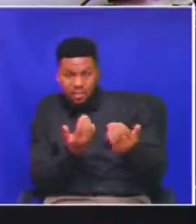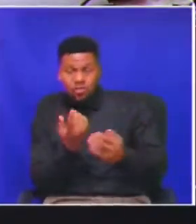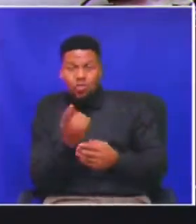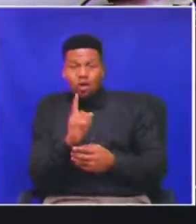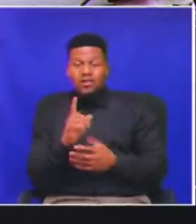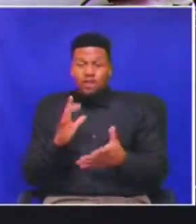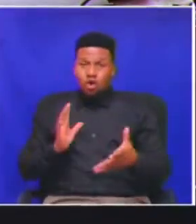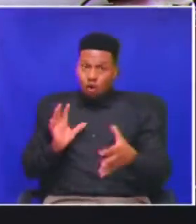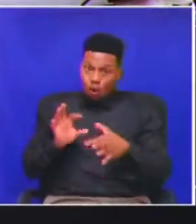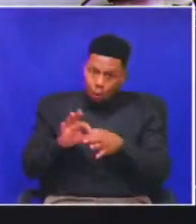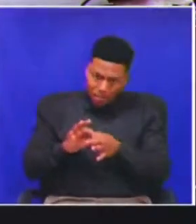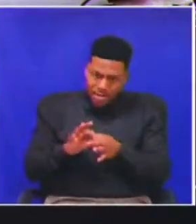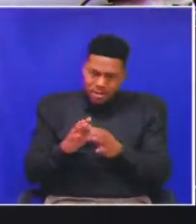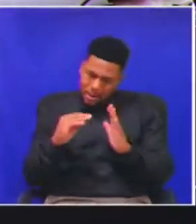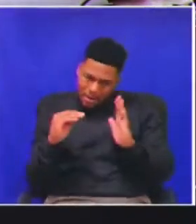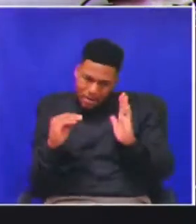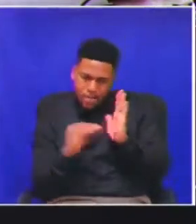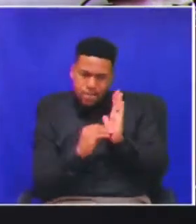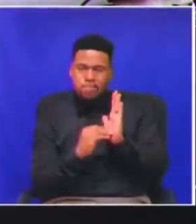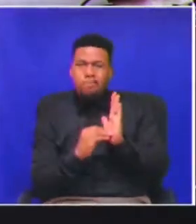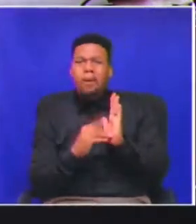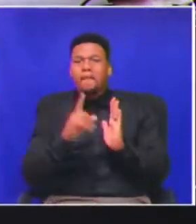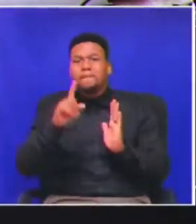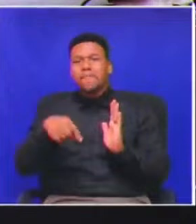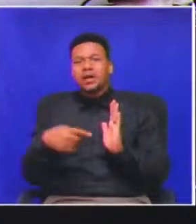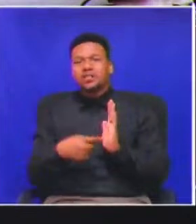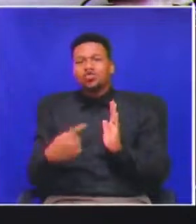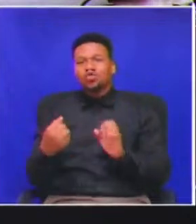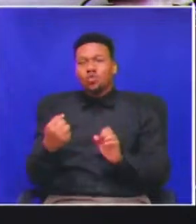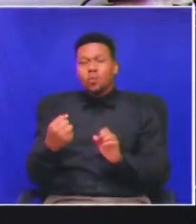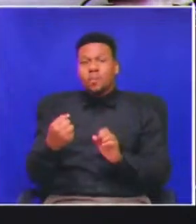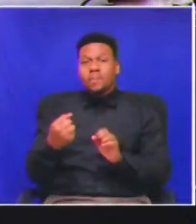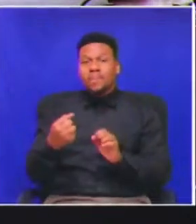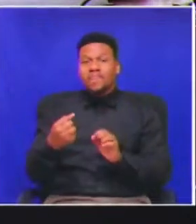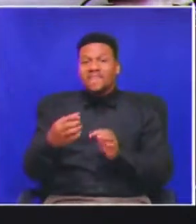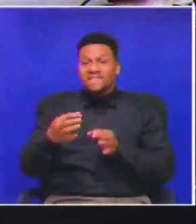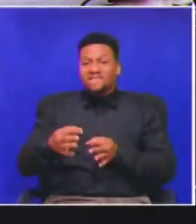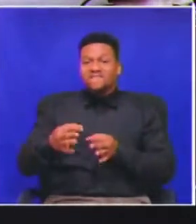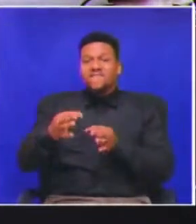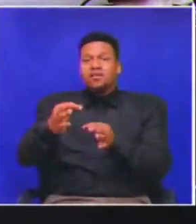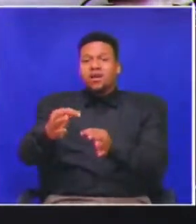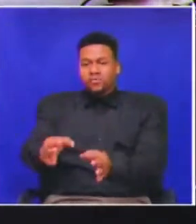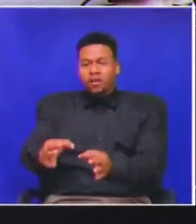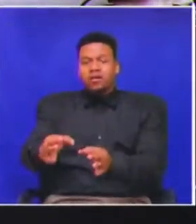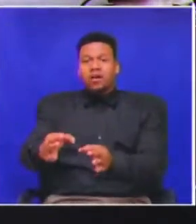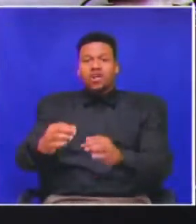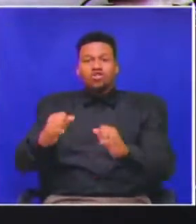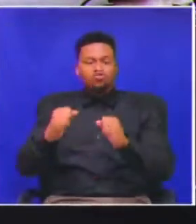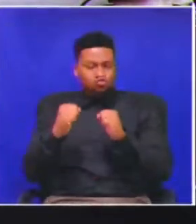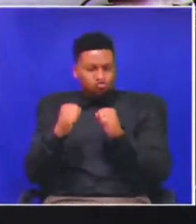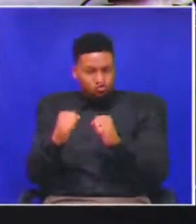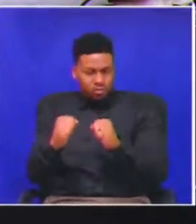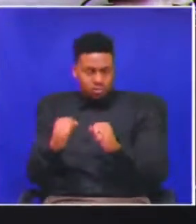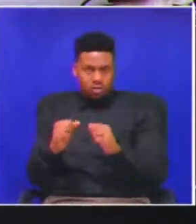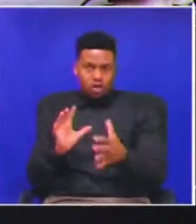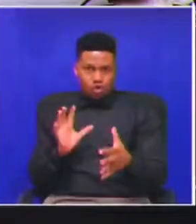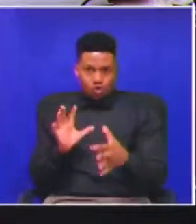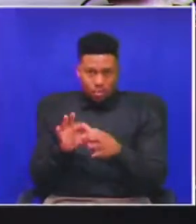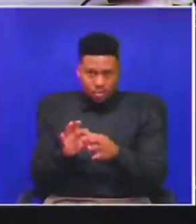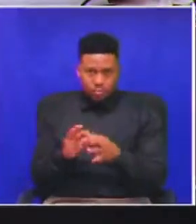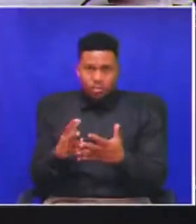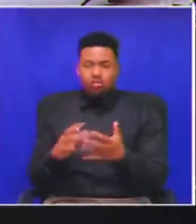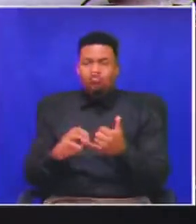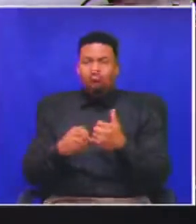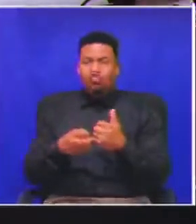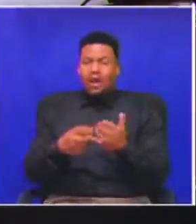to further strengthen the implementation of the G20 Common Framework for debt treatments in a